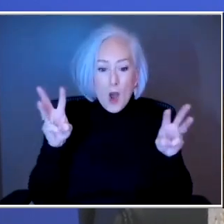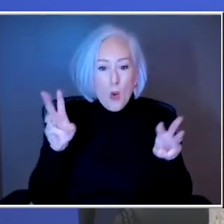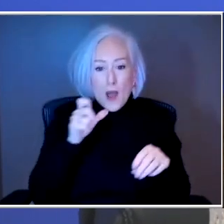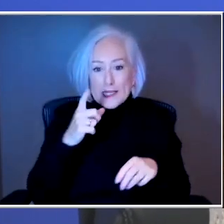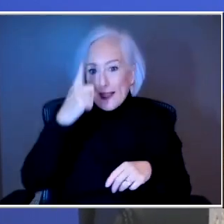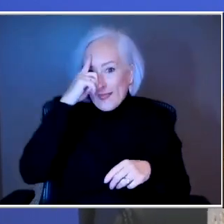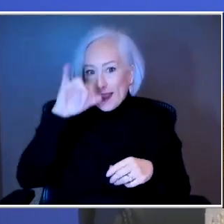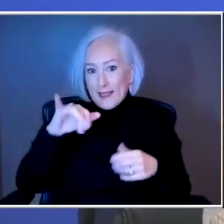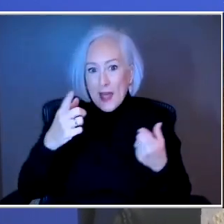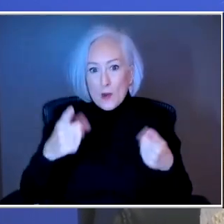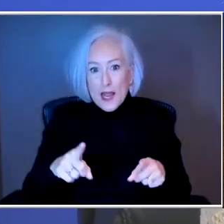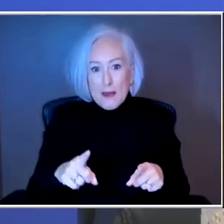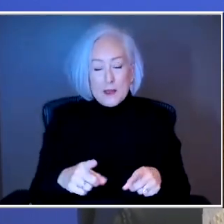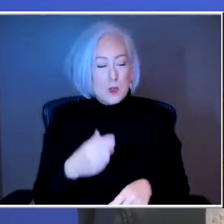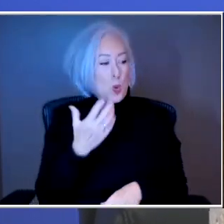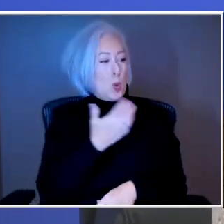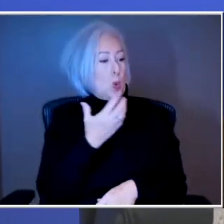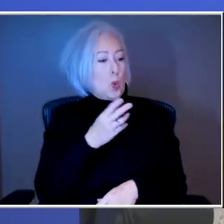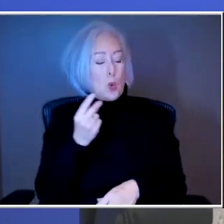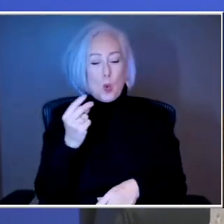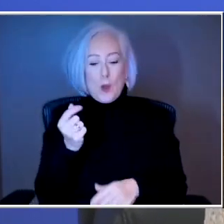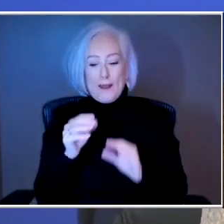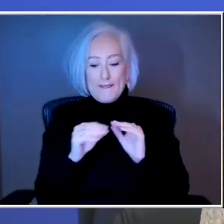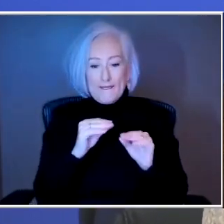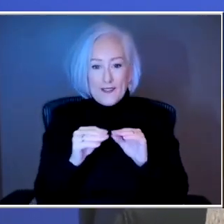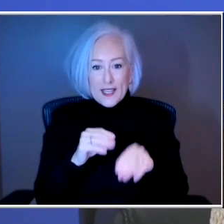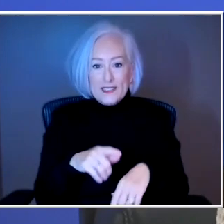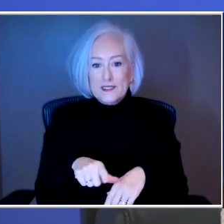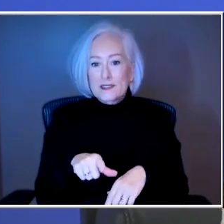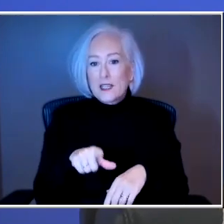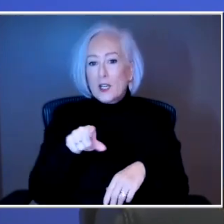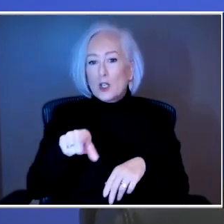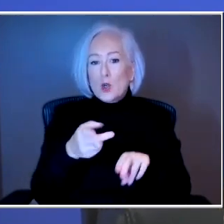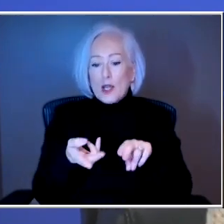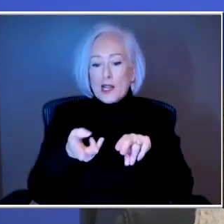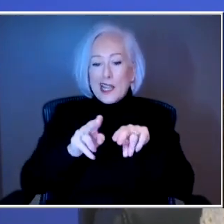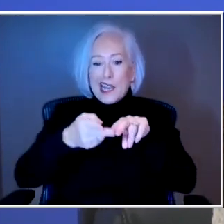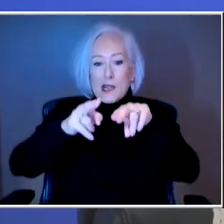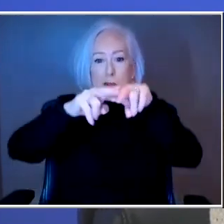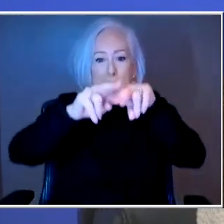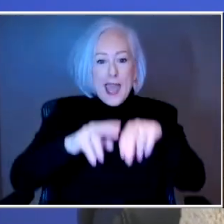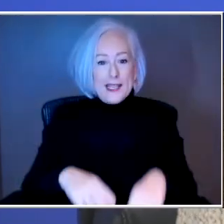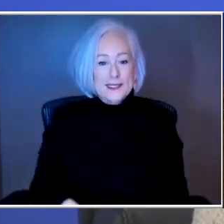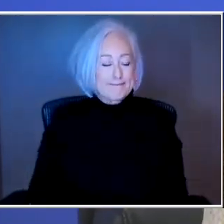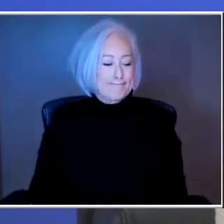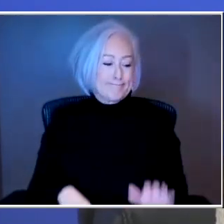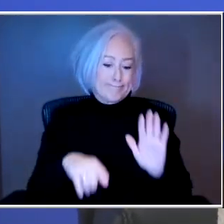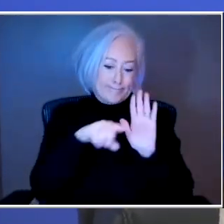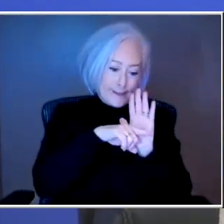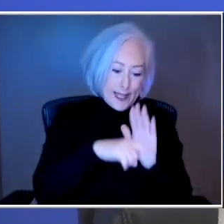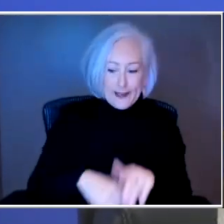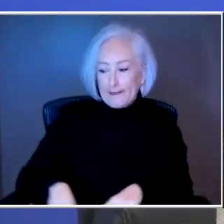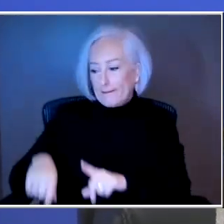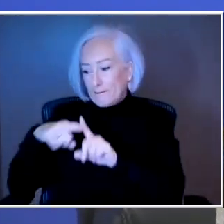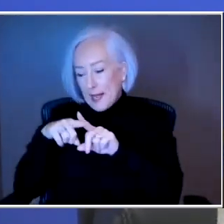quick fix. You're going to gain it back. I had to hear all the negative along with the positive,